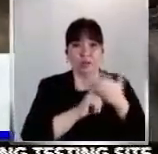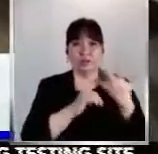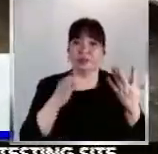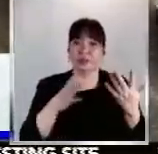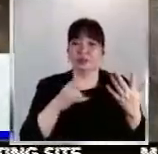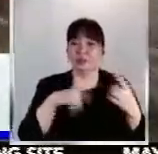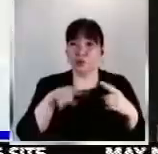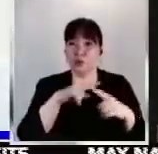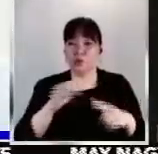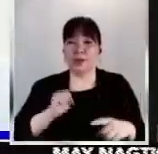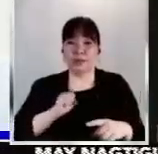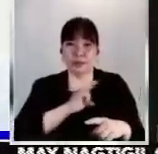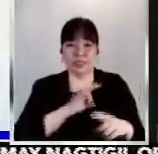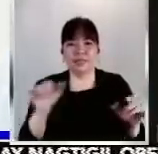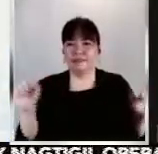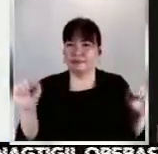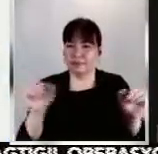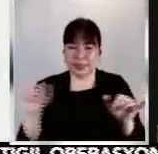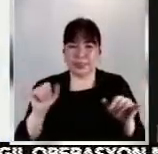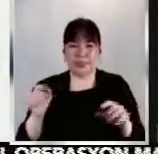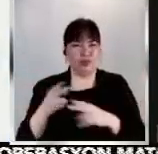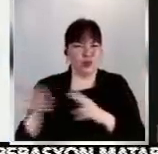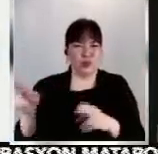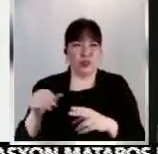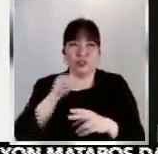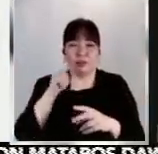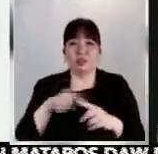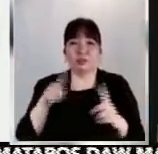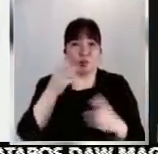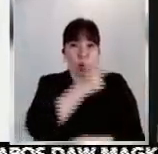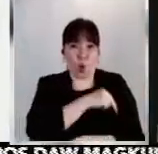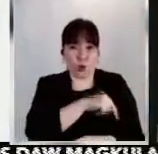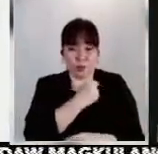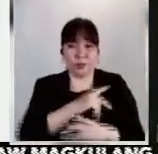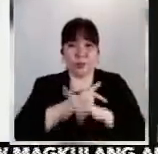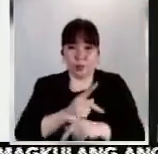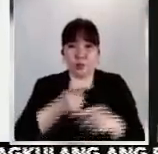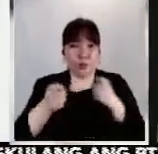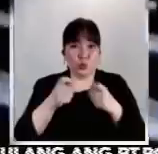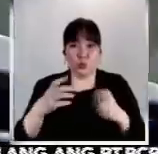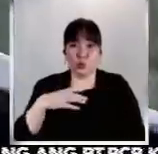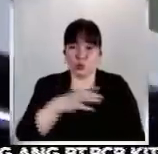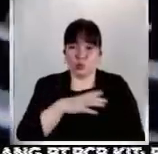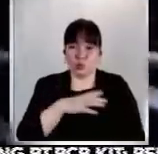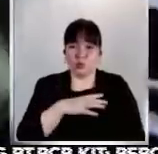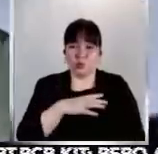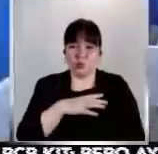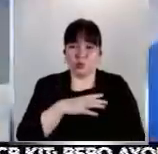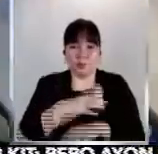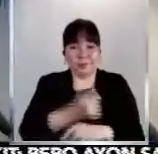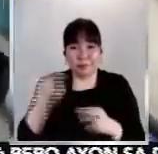frontliners, paigsiin din. Hospital Infection Prevention and Control Committees will be authorized. So dito sa mga